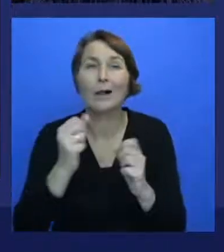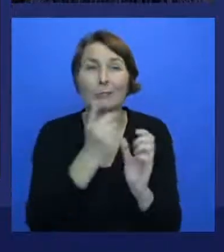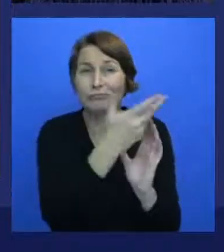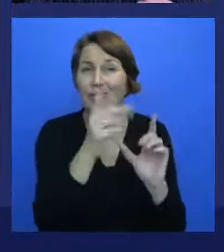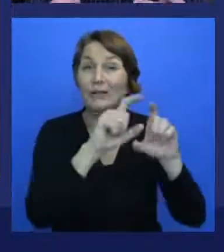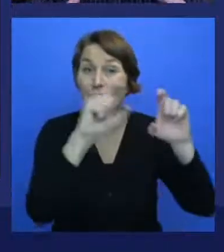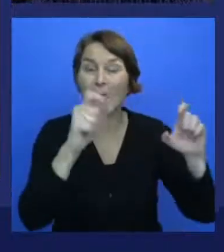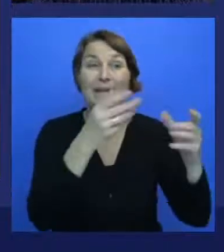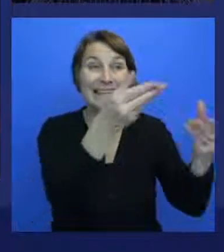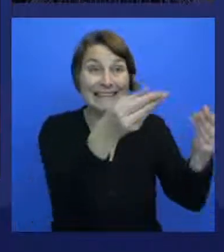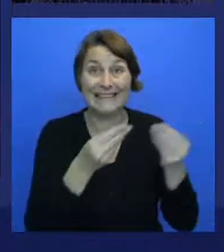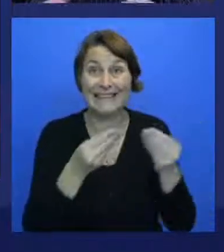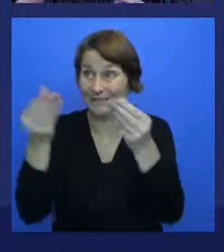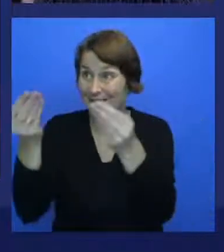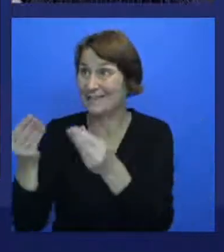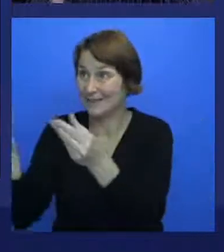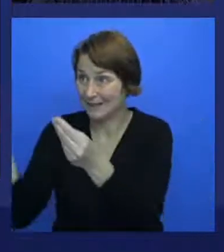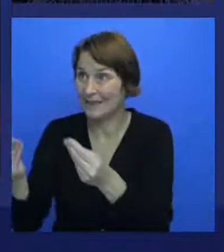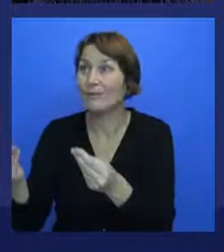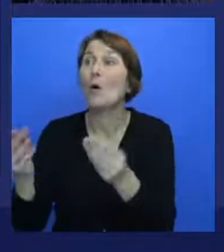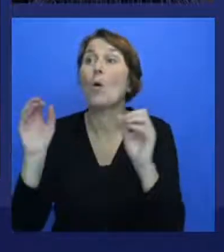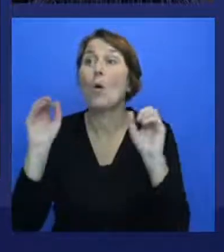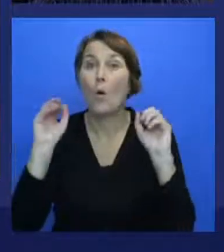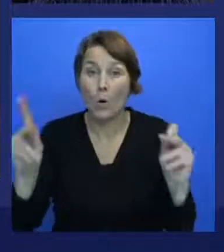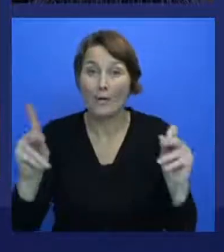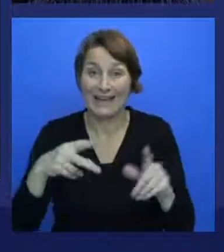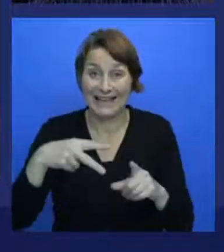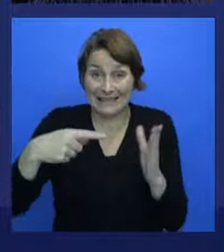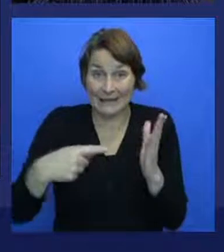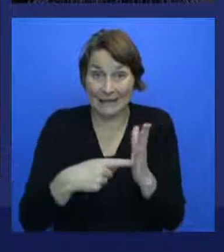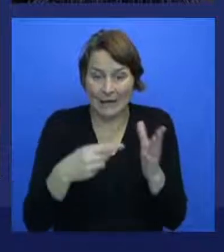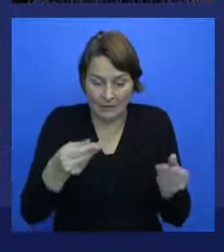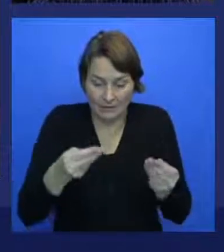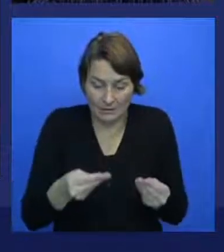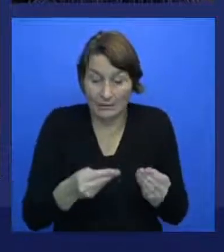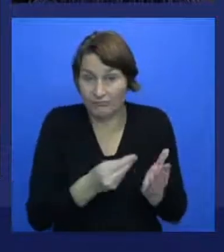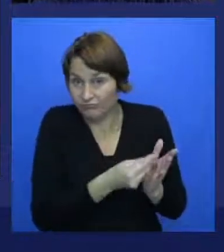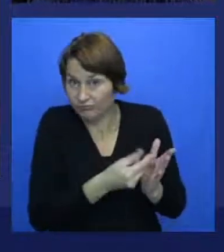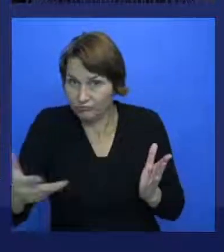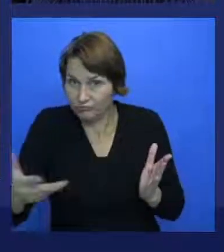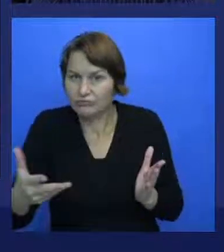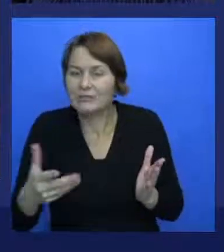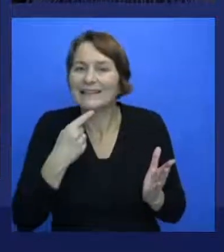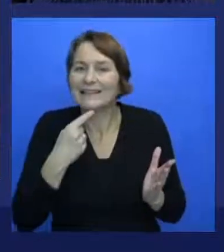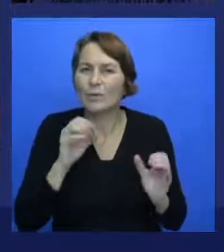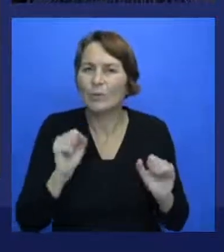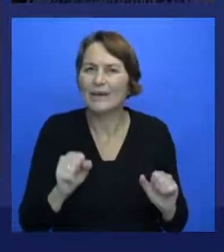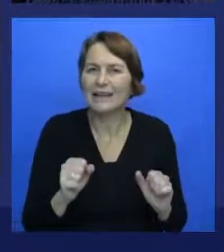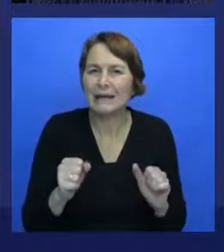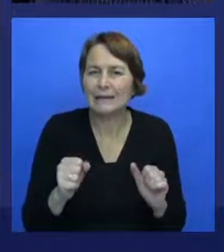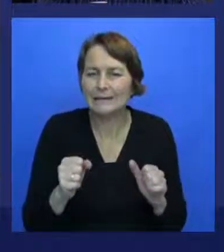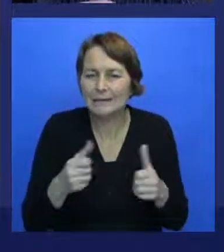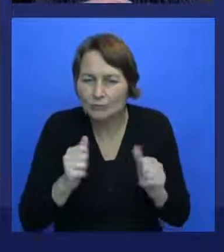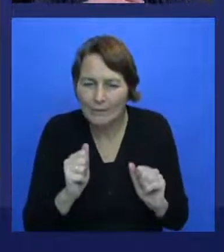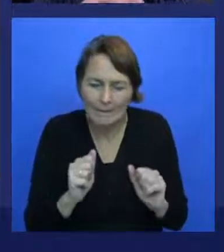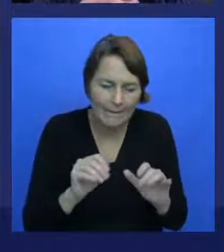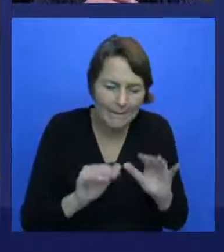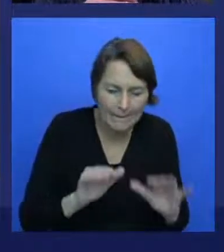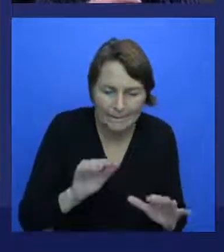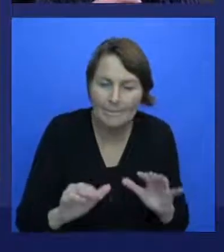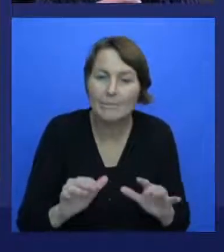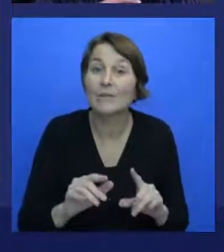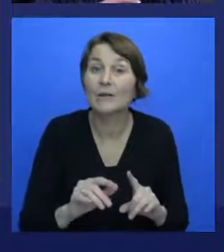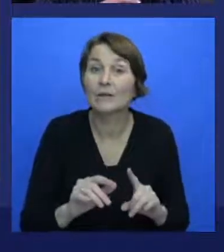engineers can take these technologies and implement them to provide benefits to companies. But there's a conversation of, are we expecting another